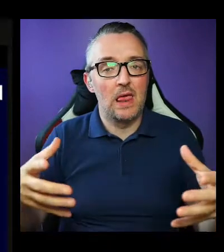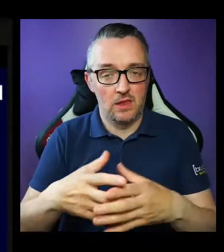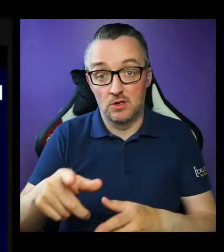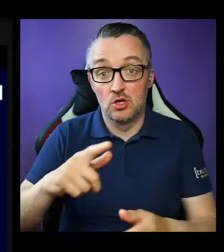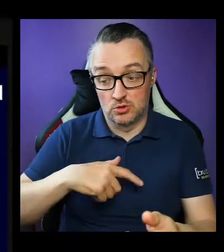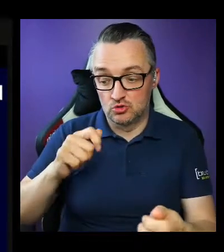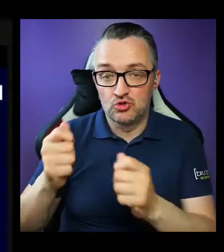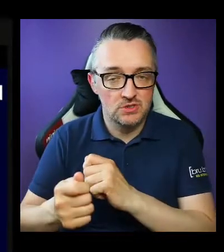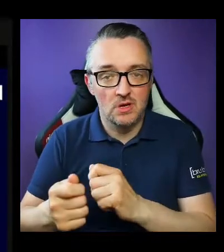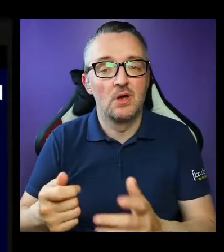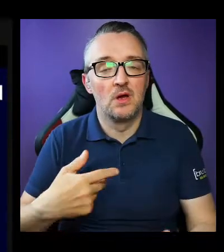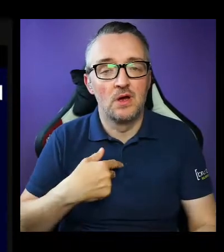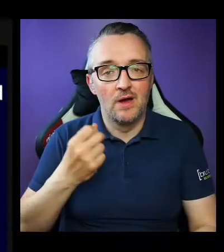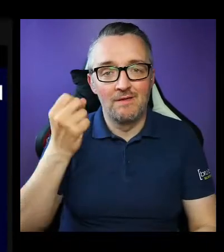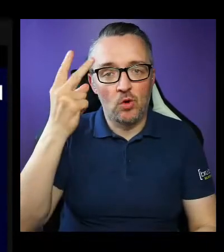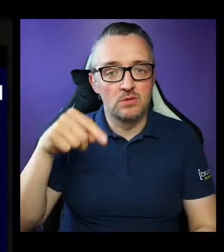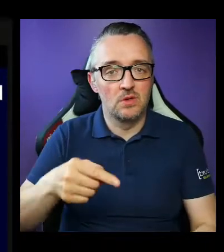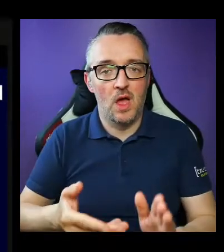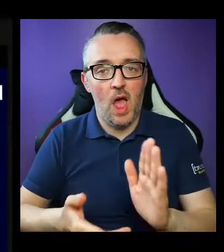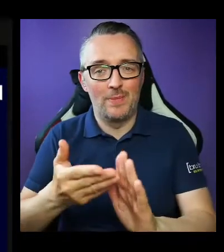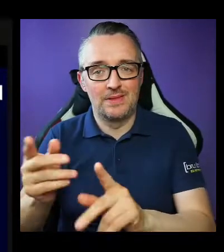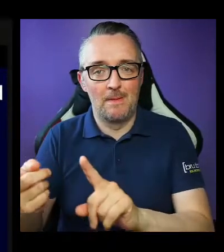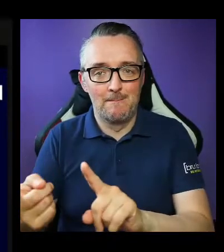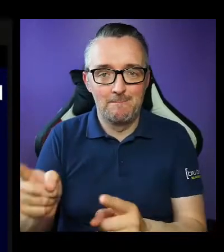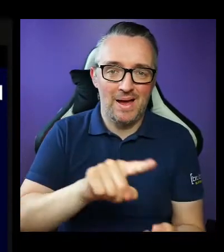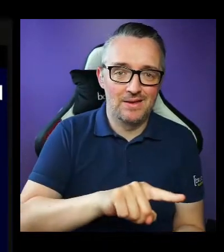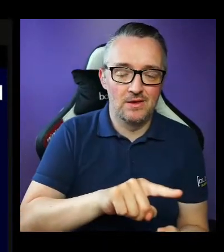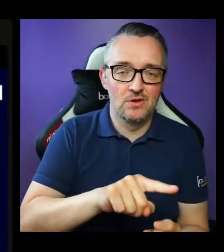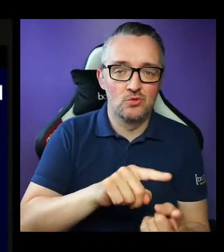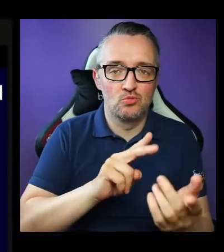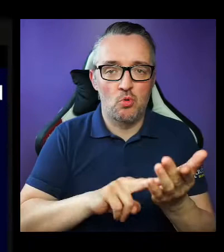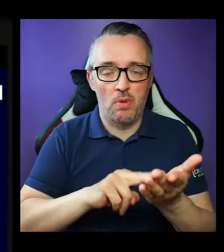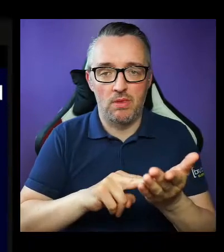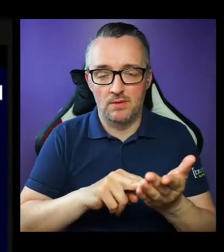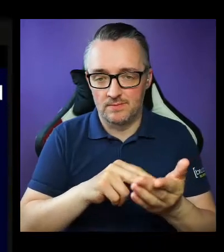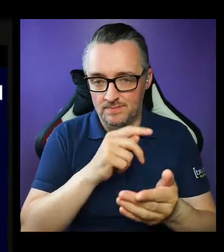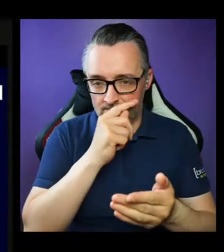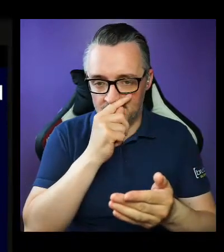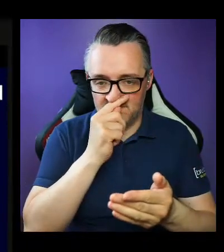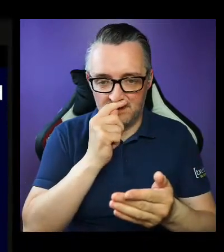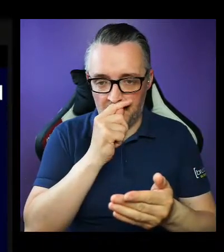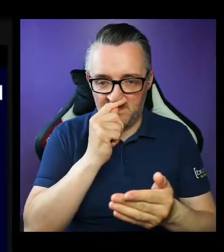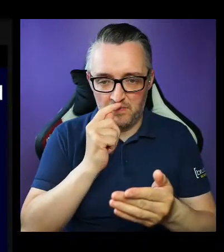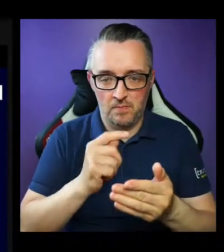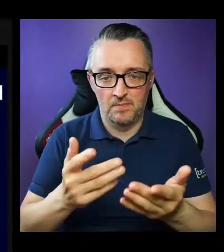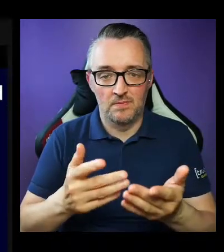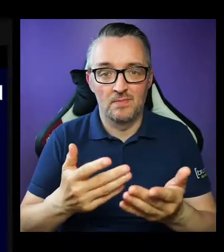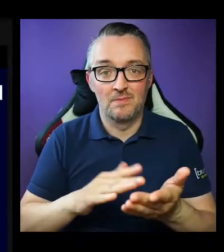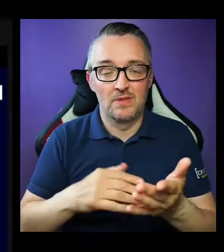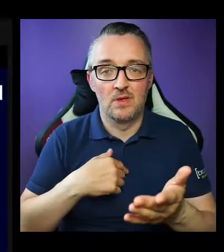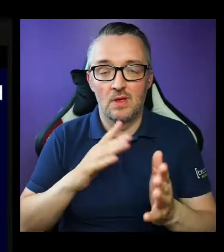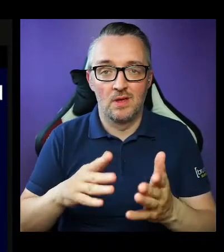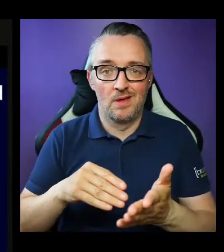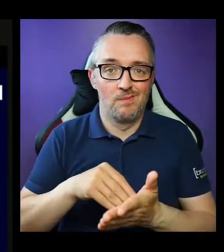of course we forgot to update it back to the normal auto-scaling policy, so we ended up